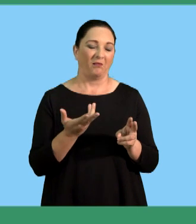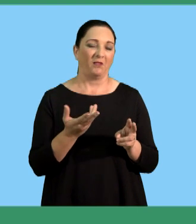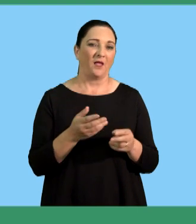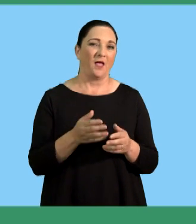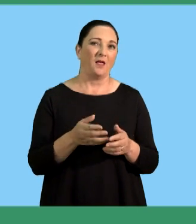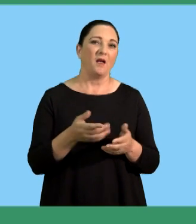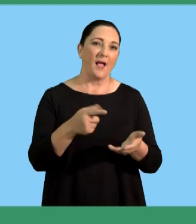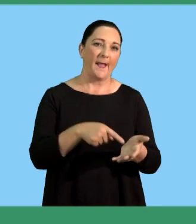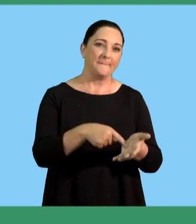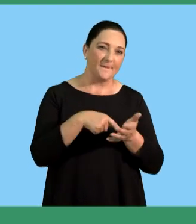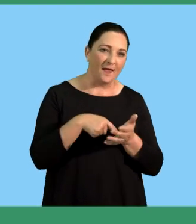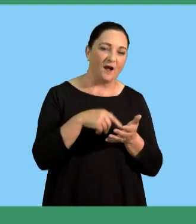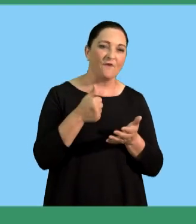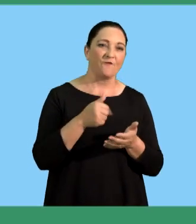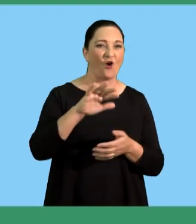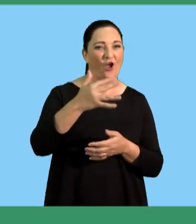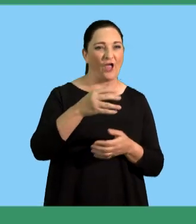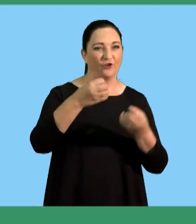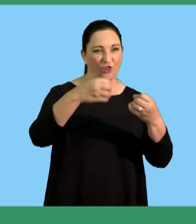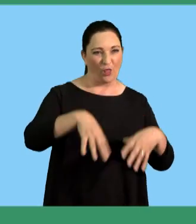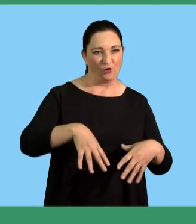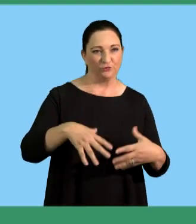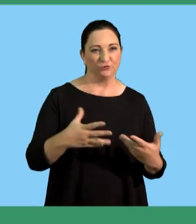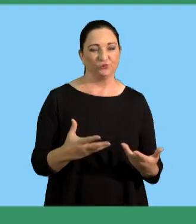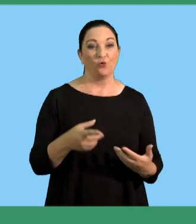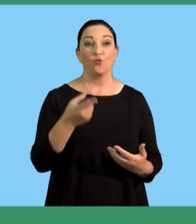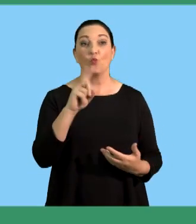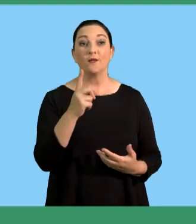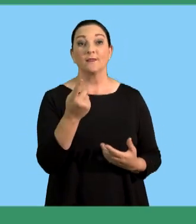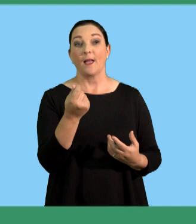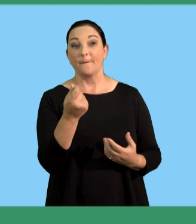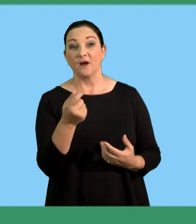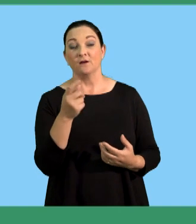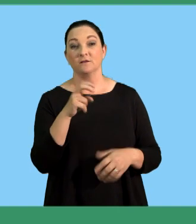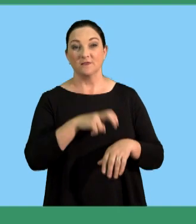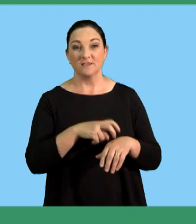loss to calculate the amount of loss that